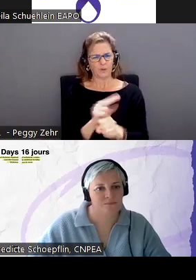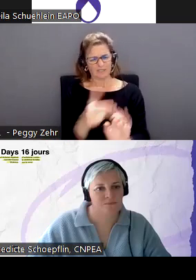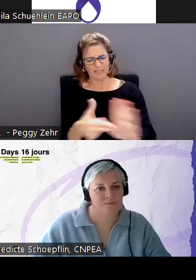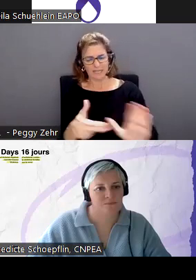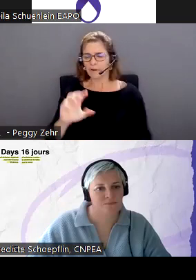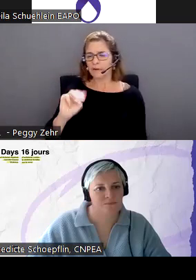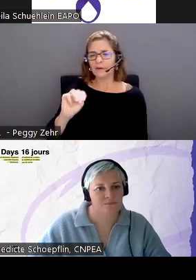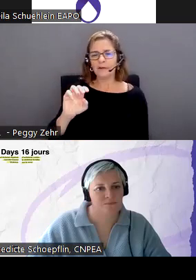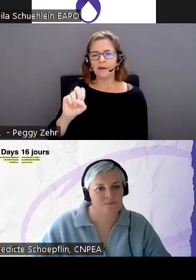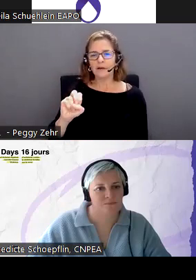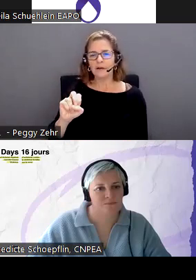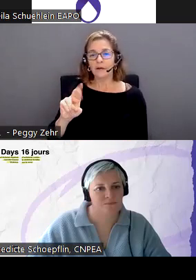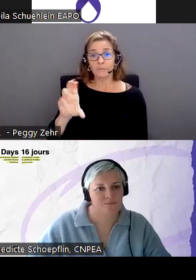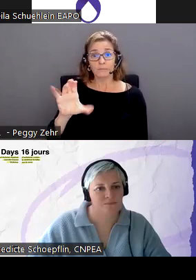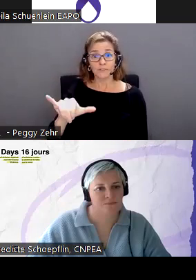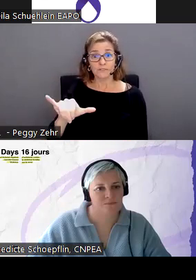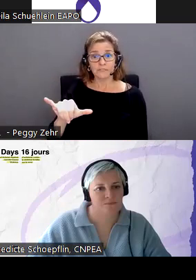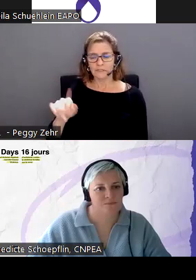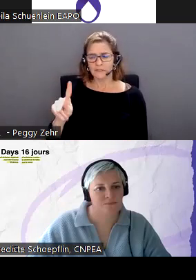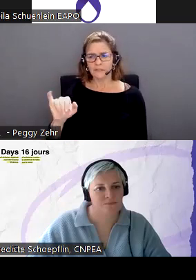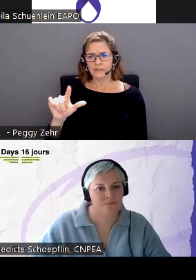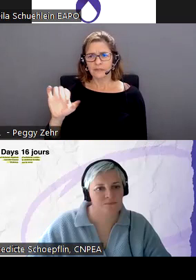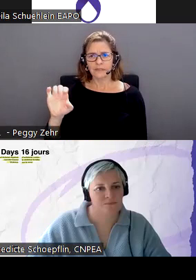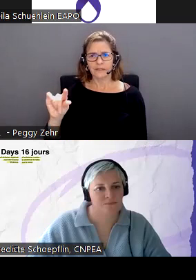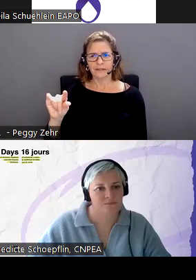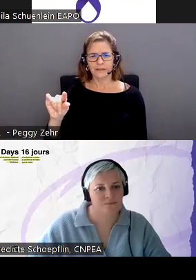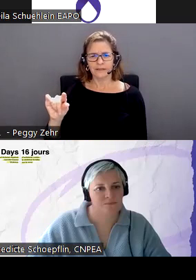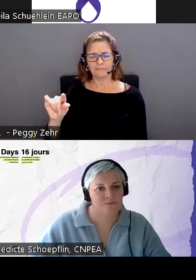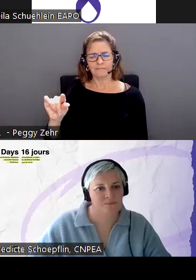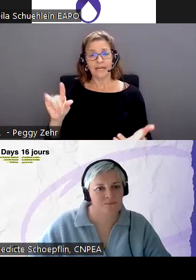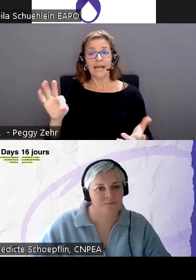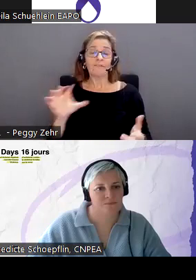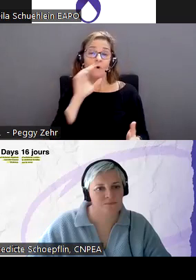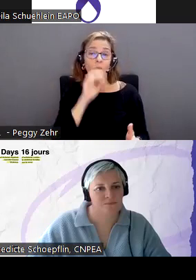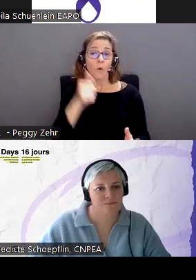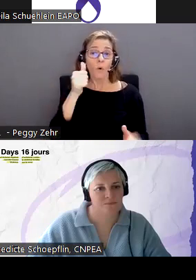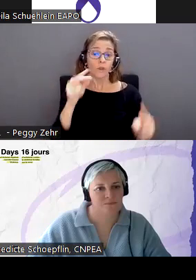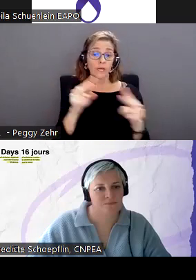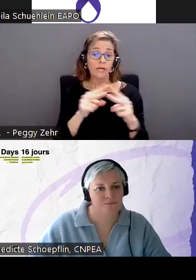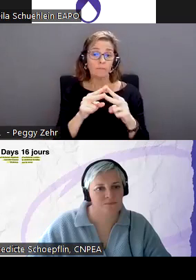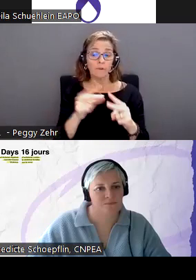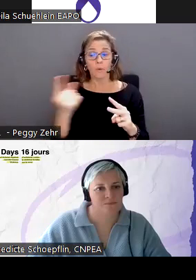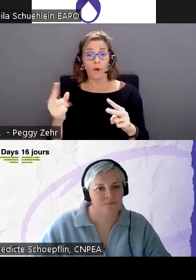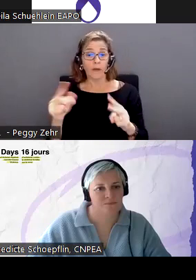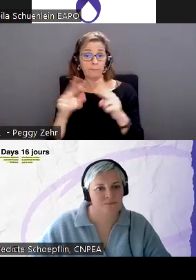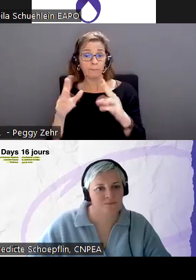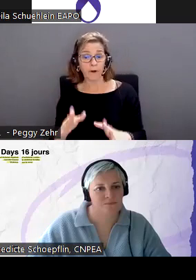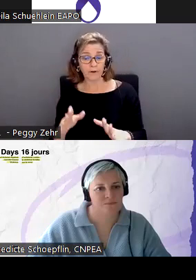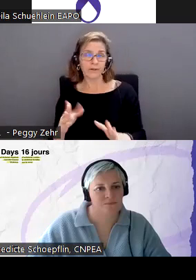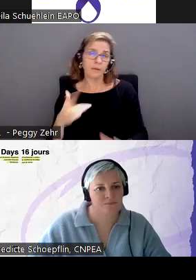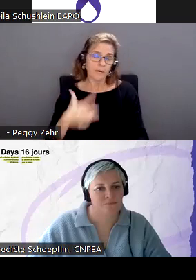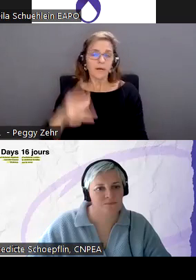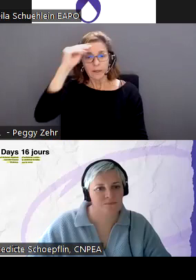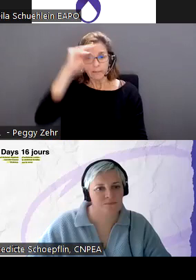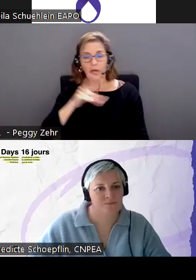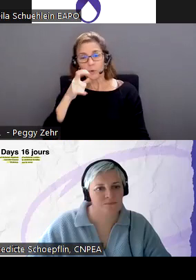have a couple, an older couple, where the partner kills the other. It's usually a male partner